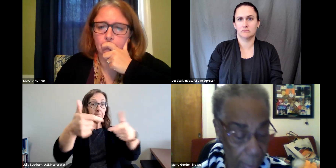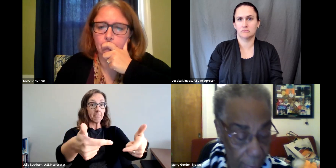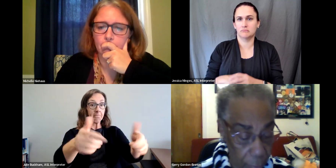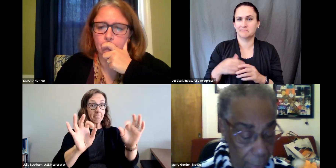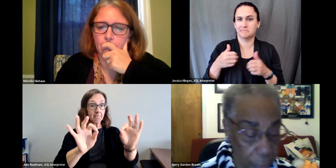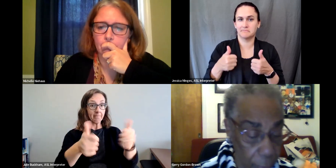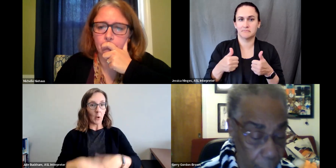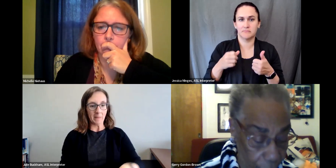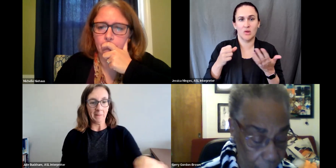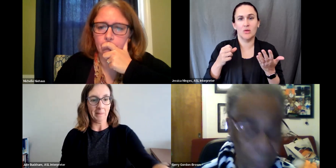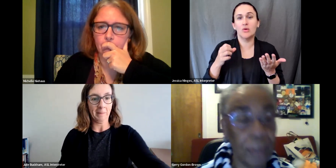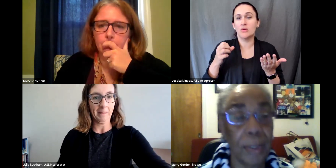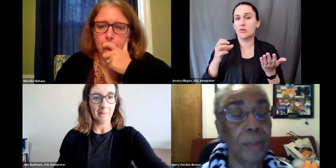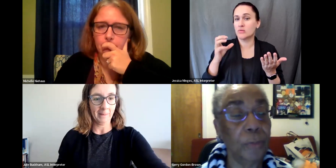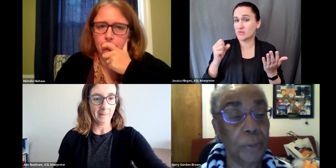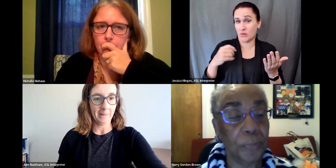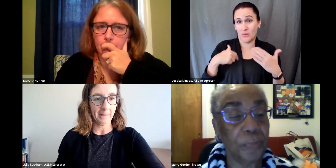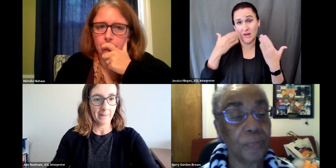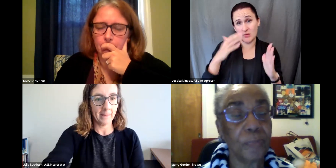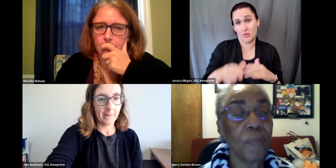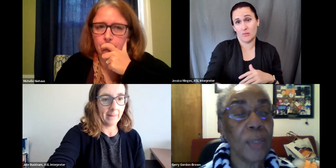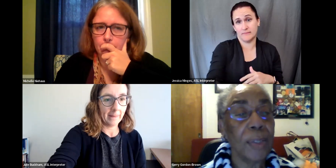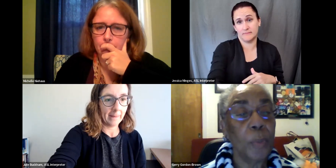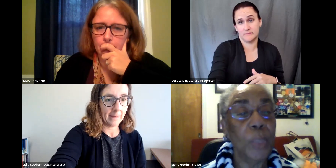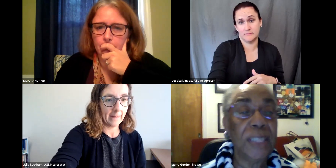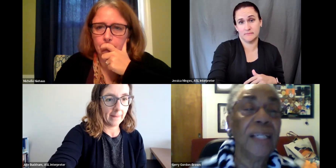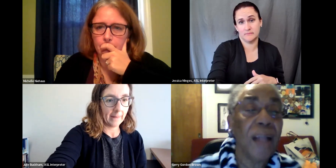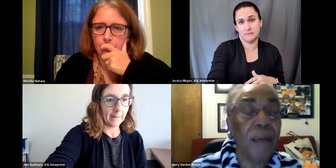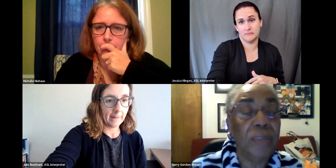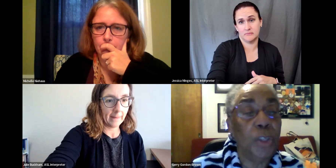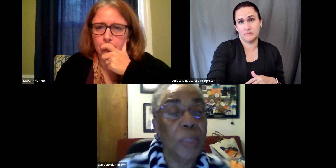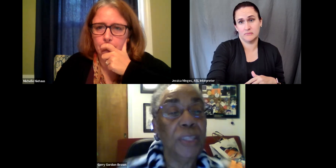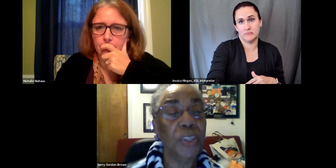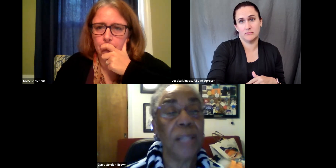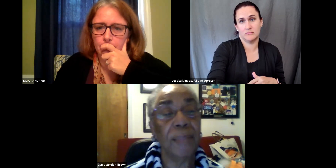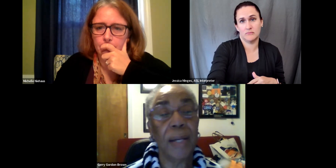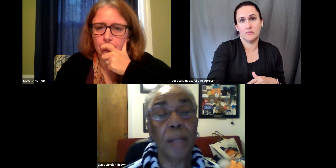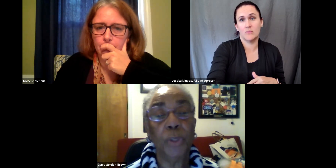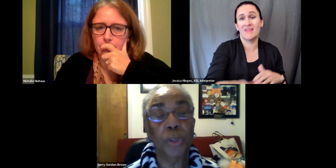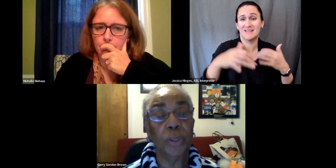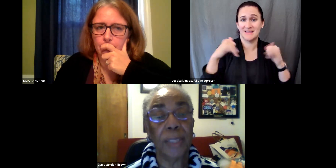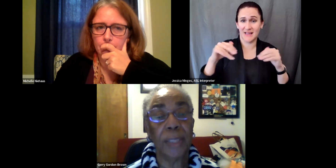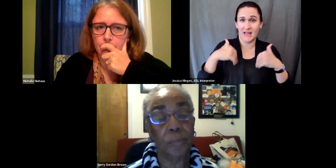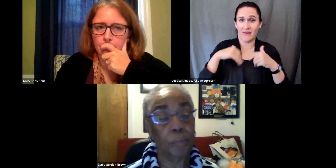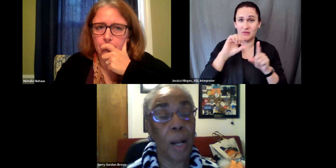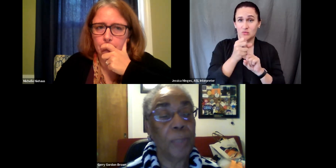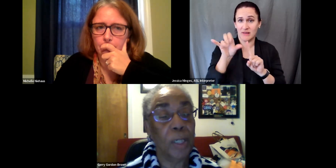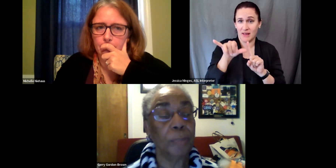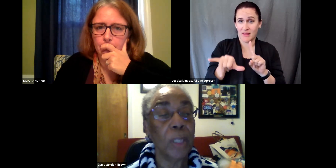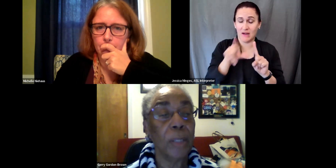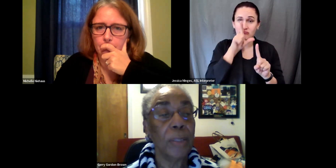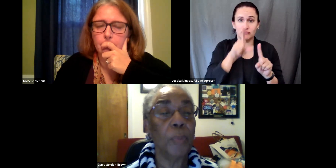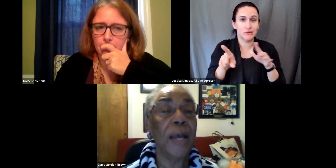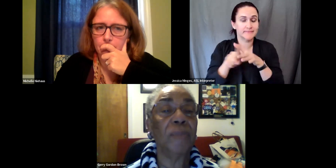So I don't know. I don't know. We still have situations like that, I'm sure, that pop